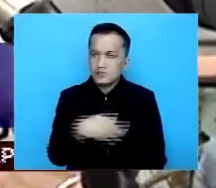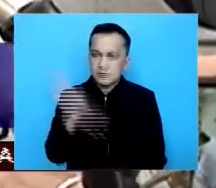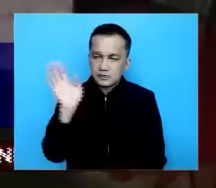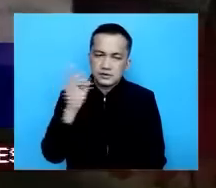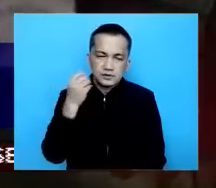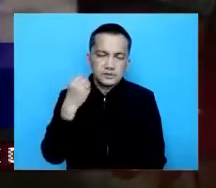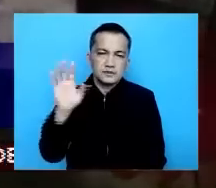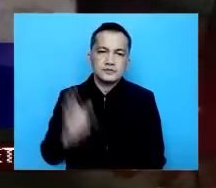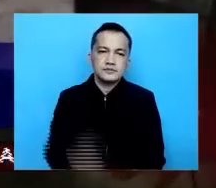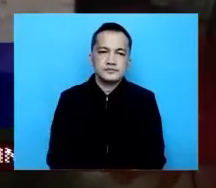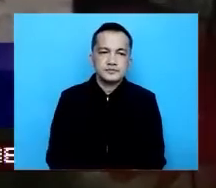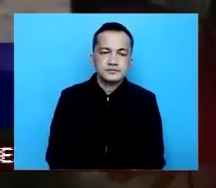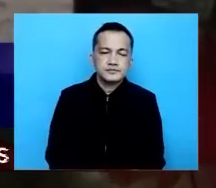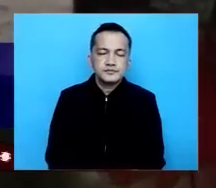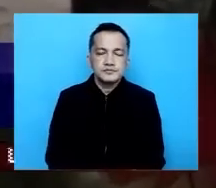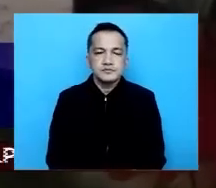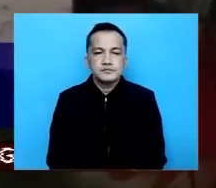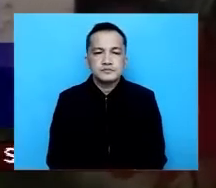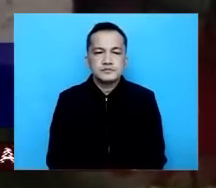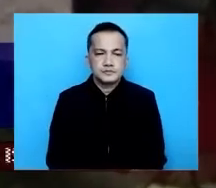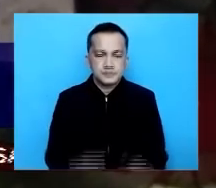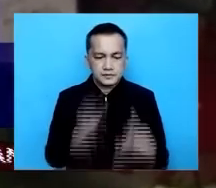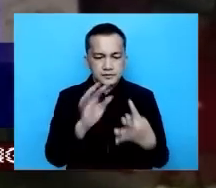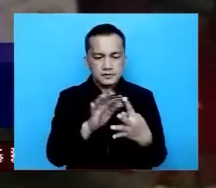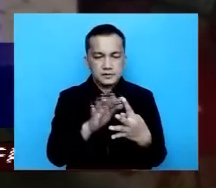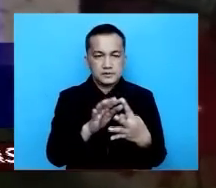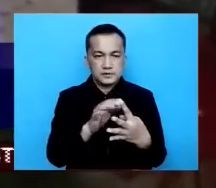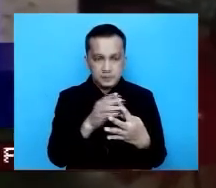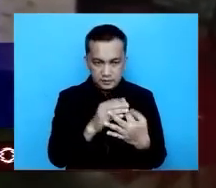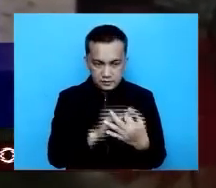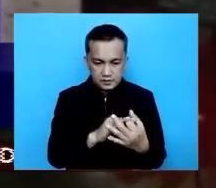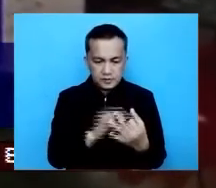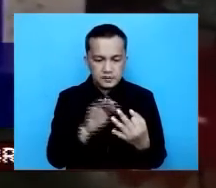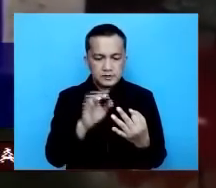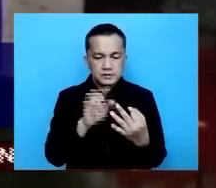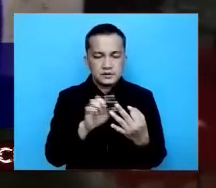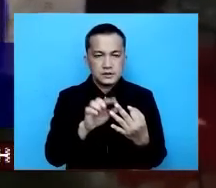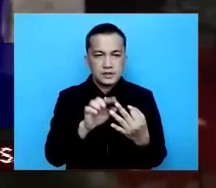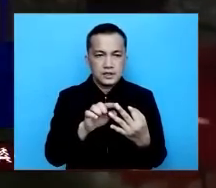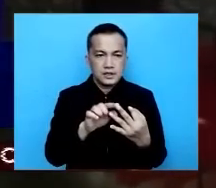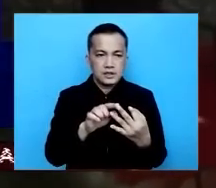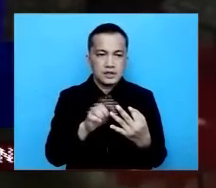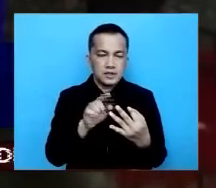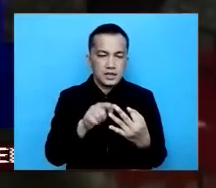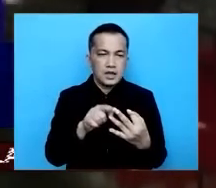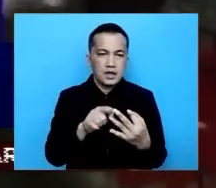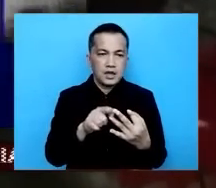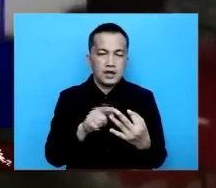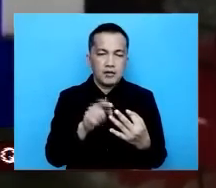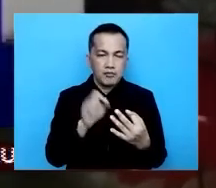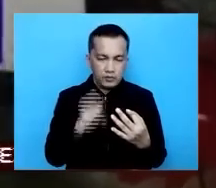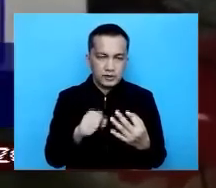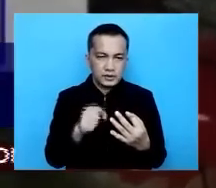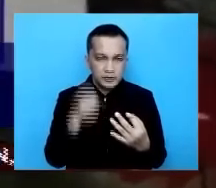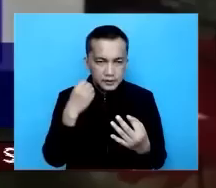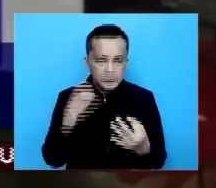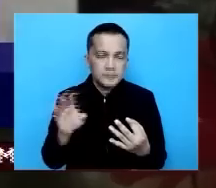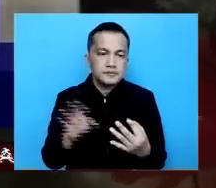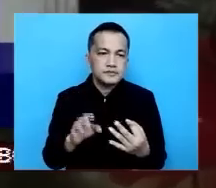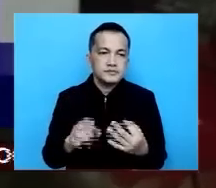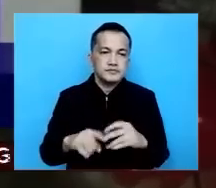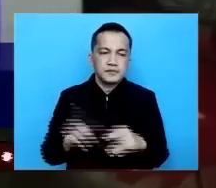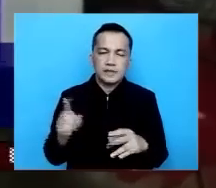already. Bukod kay Fujita, may isa pa sa apat na Japanese nationals ang maaari nang ipadeport pero